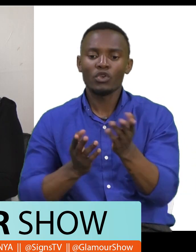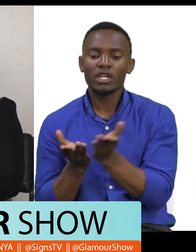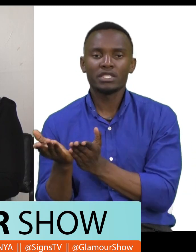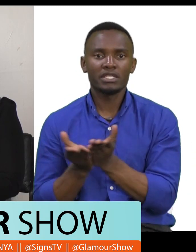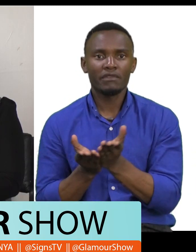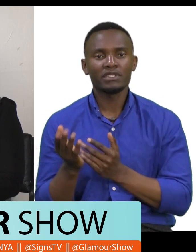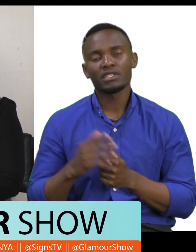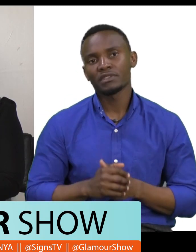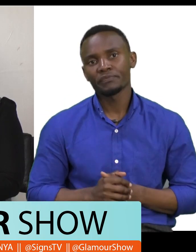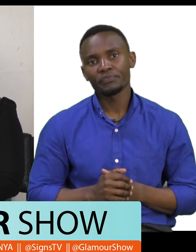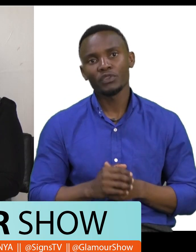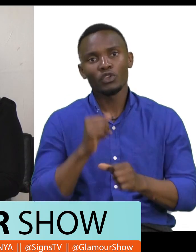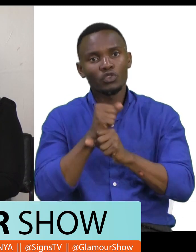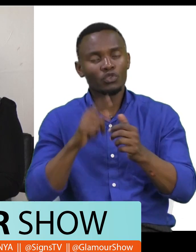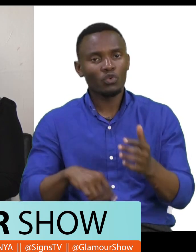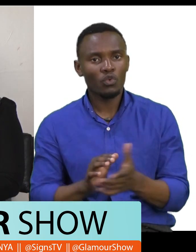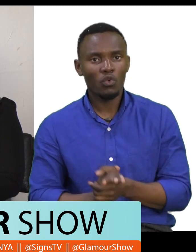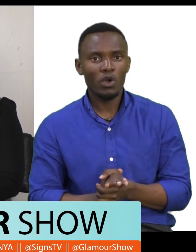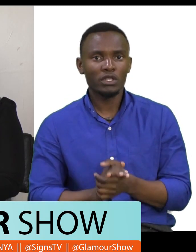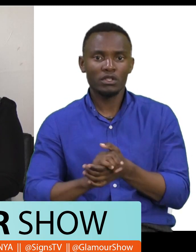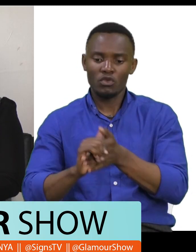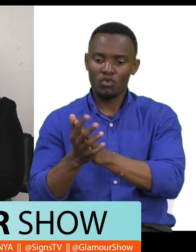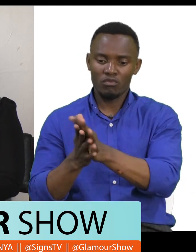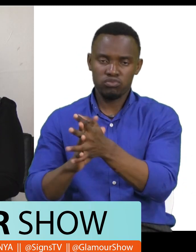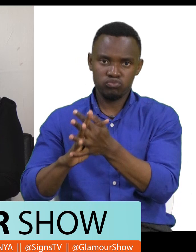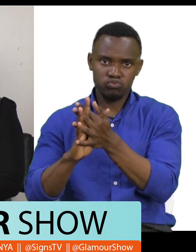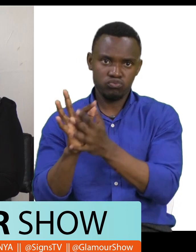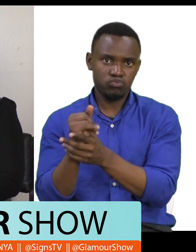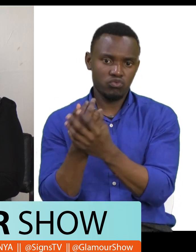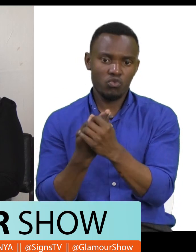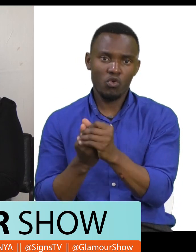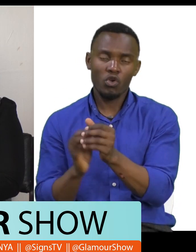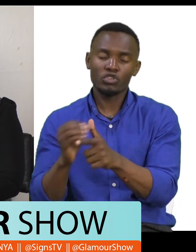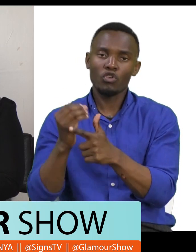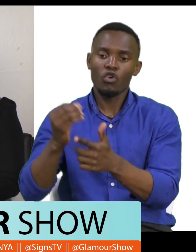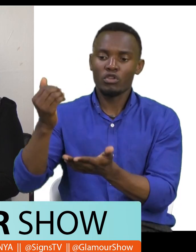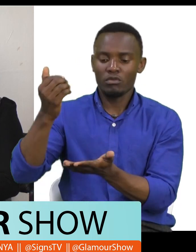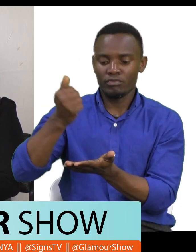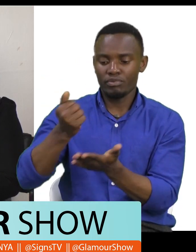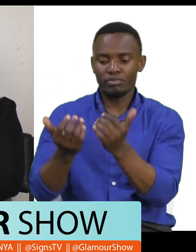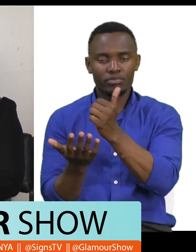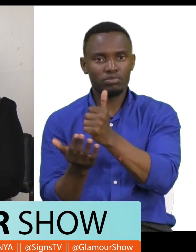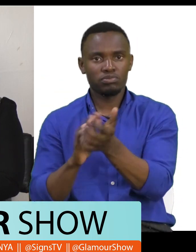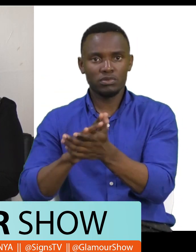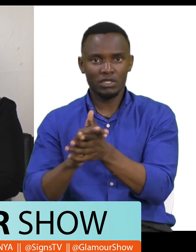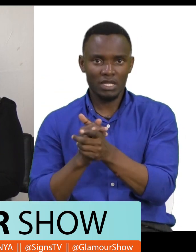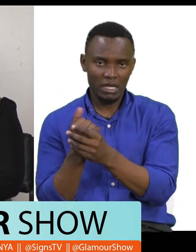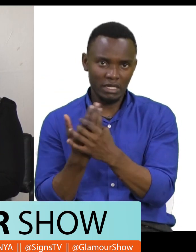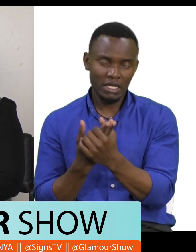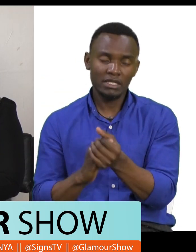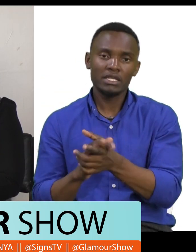So you now wash the hands or sanitize the hands using a sanitizer, and